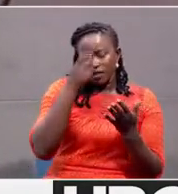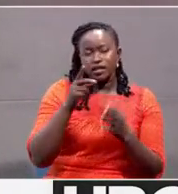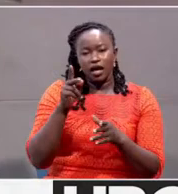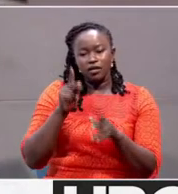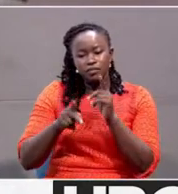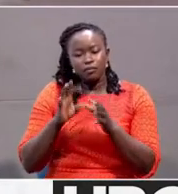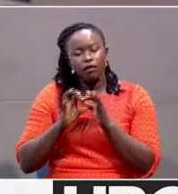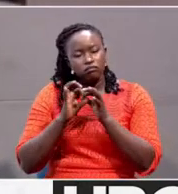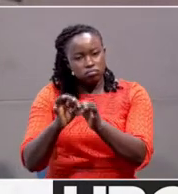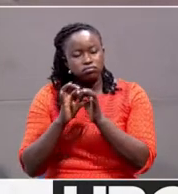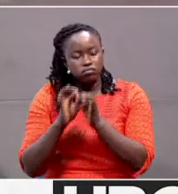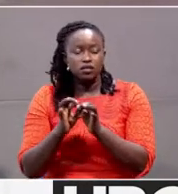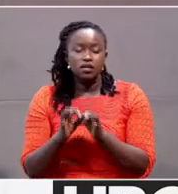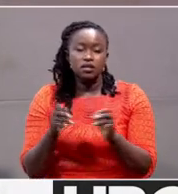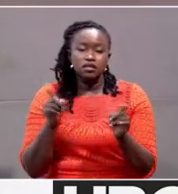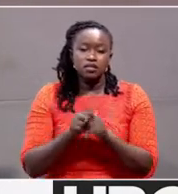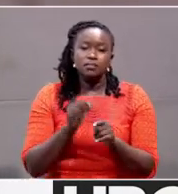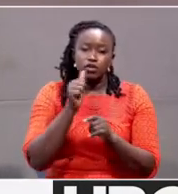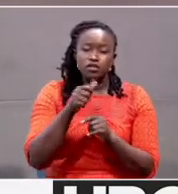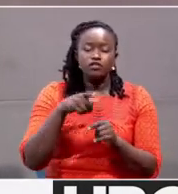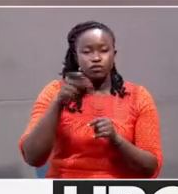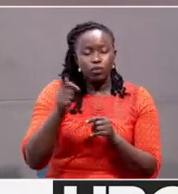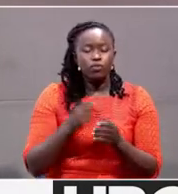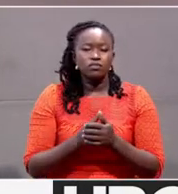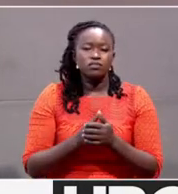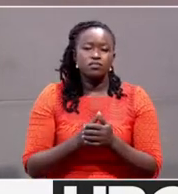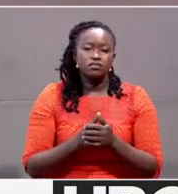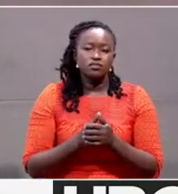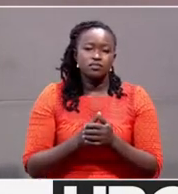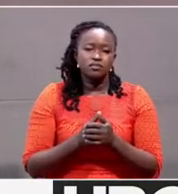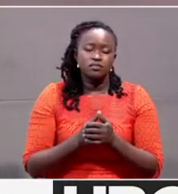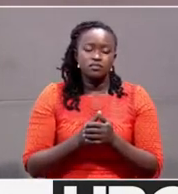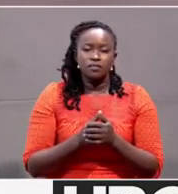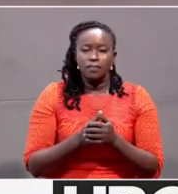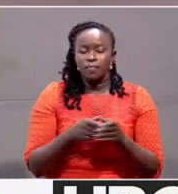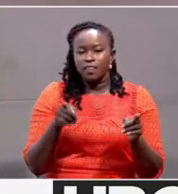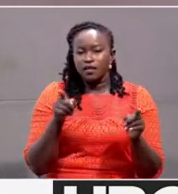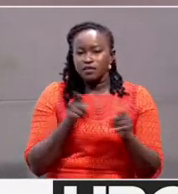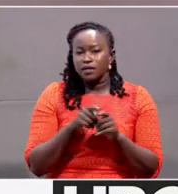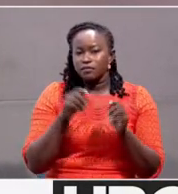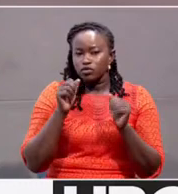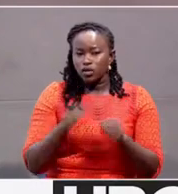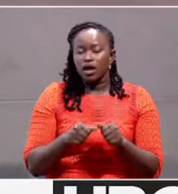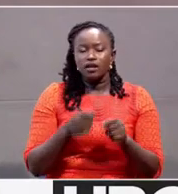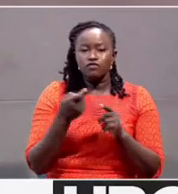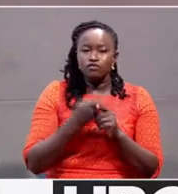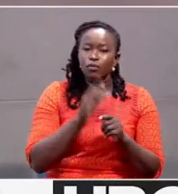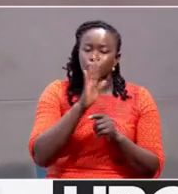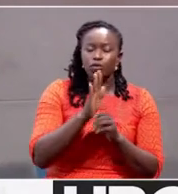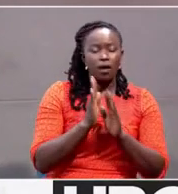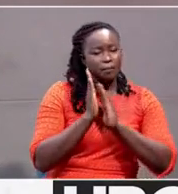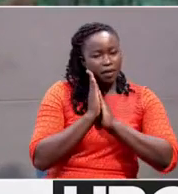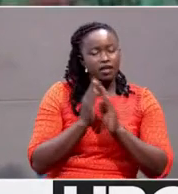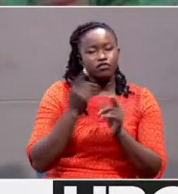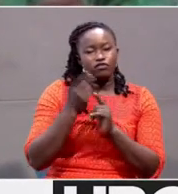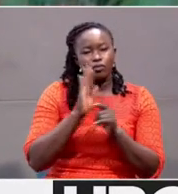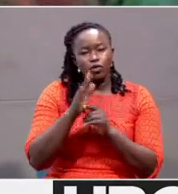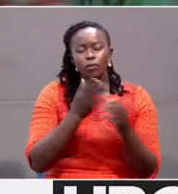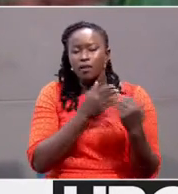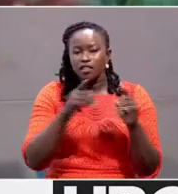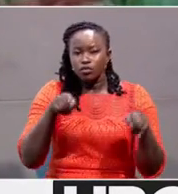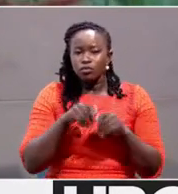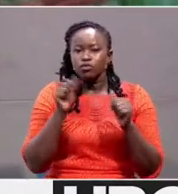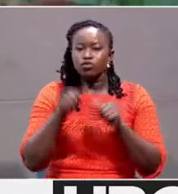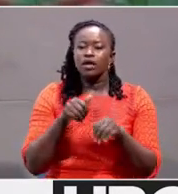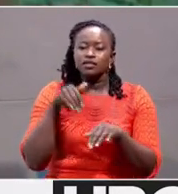people, go out there in your rooms. You know the beauty about blogging, you can blog in your bed, you can blog in your bathroom. The